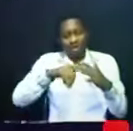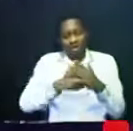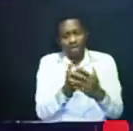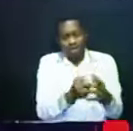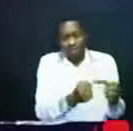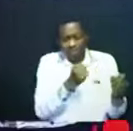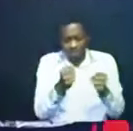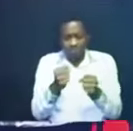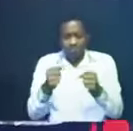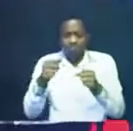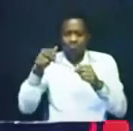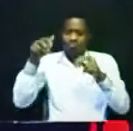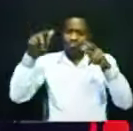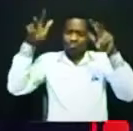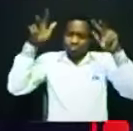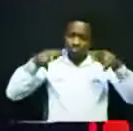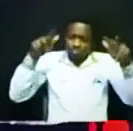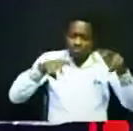All